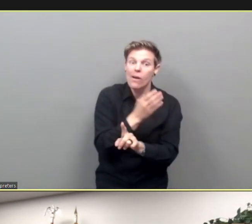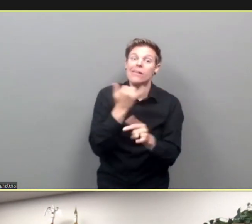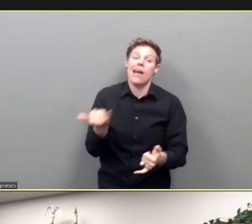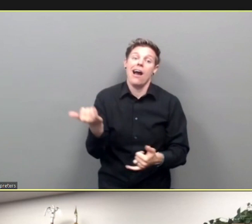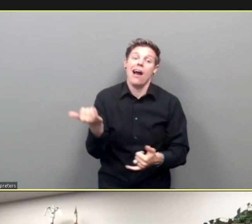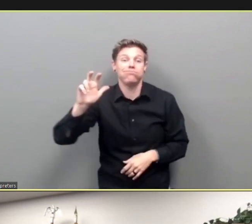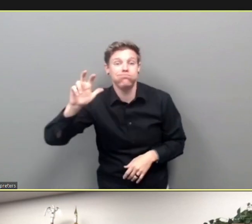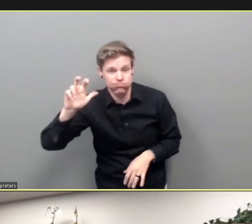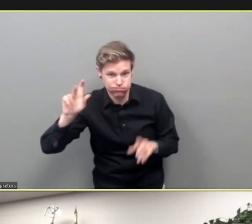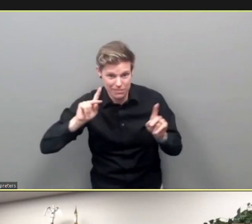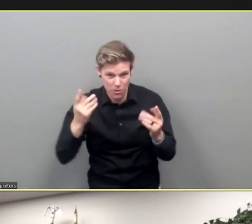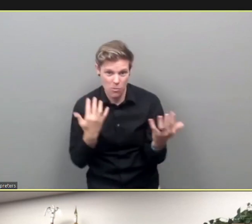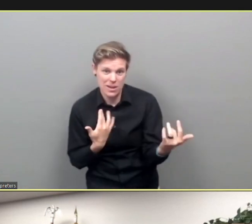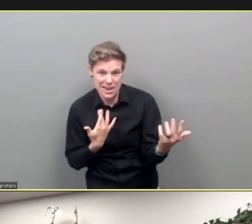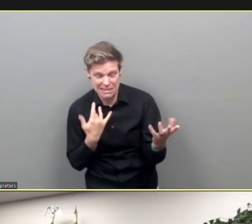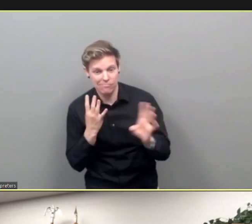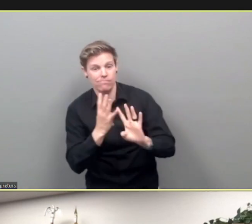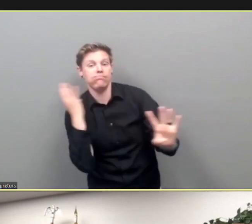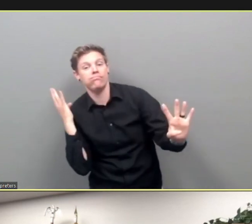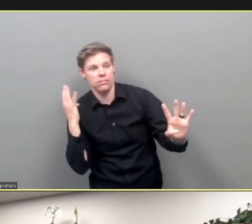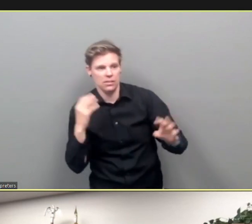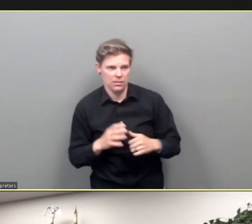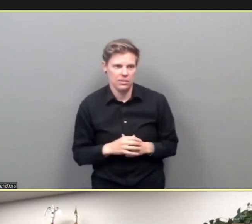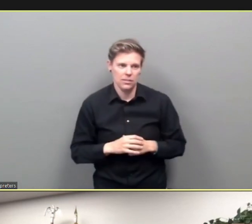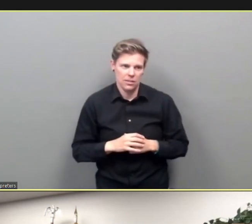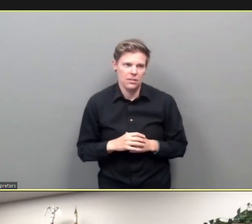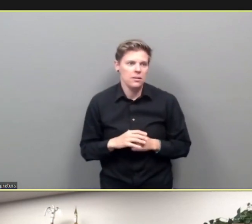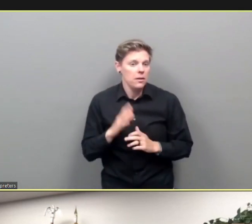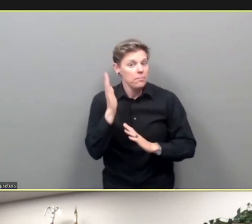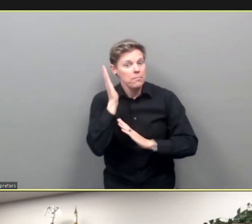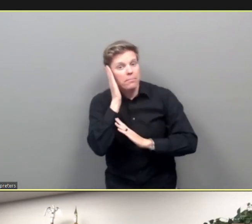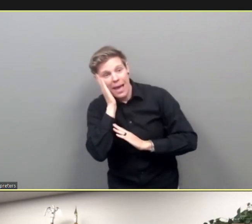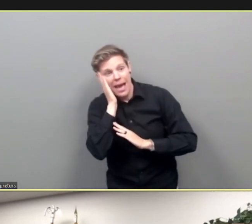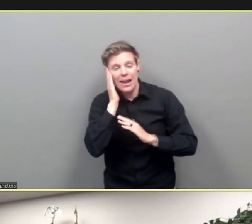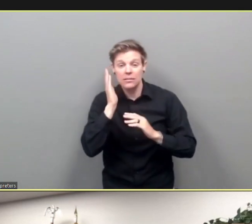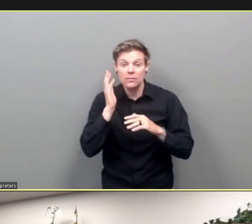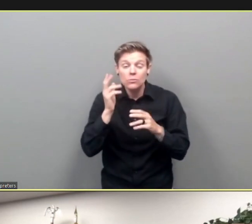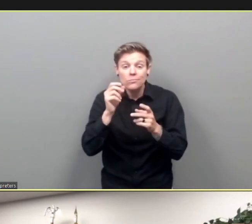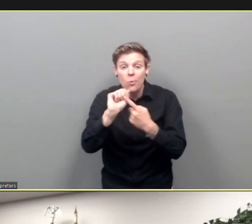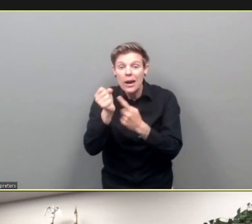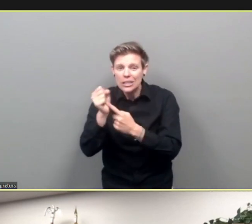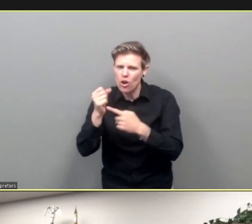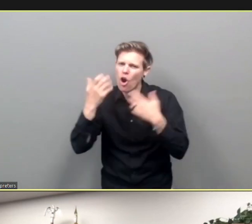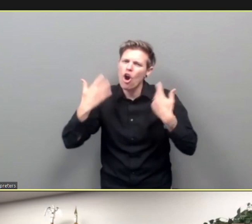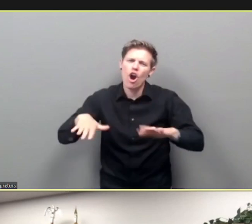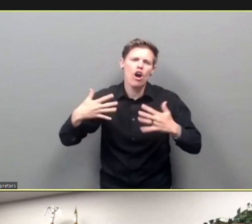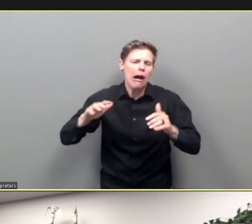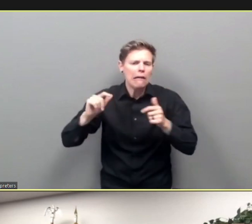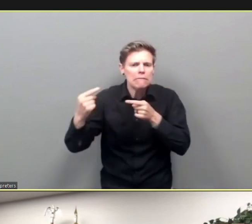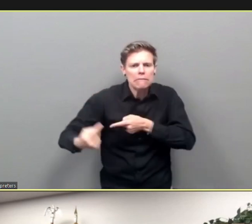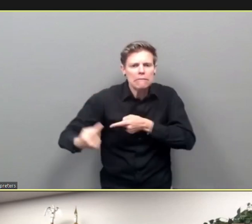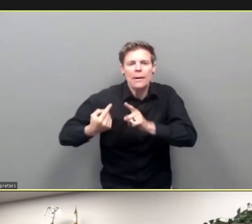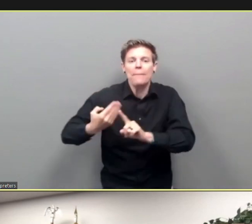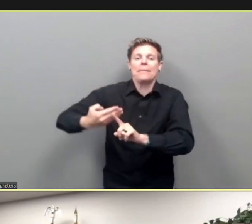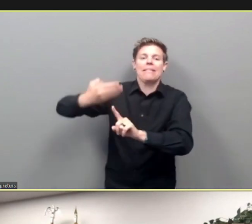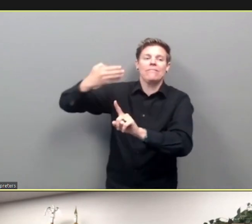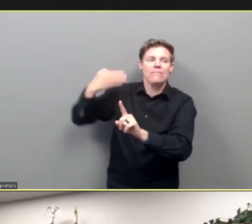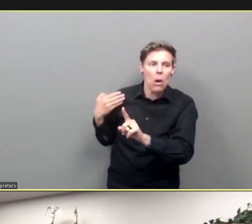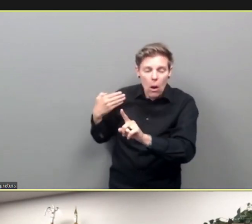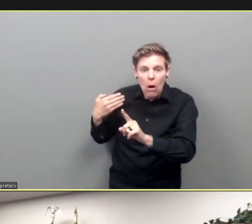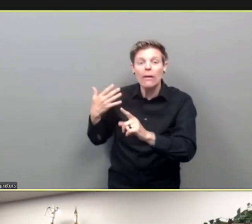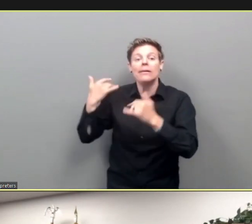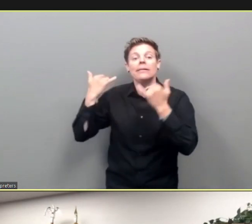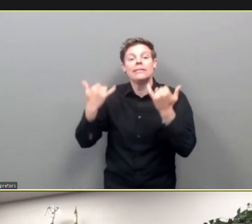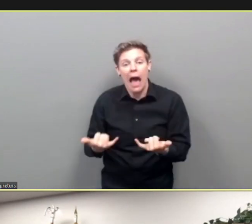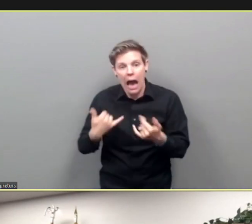a challenging bed situation to start with. Layered on, I want to salute our hospital people who've done a good job rationing